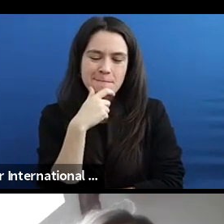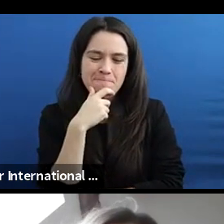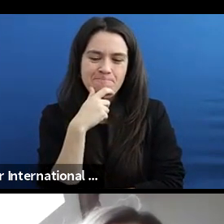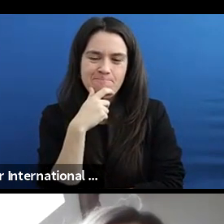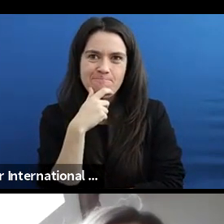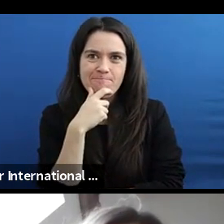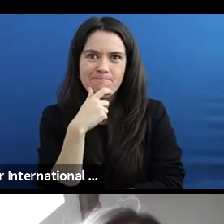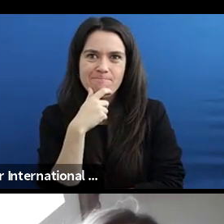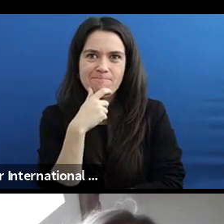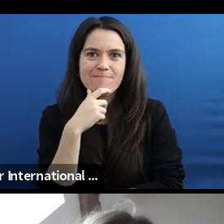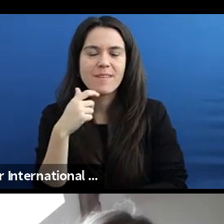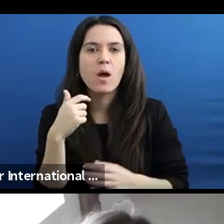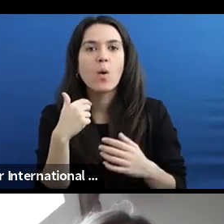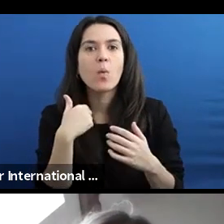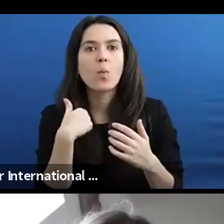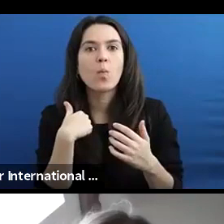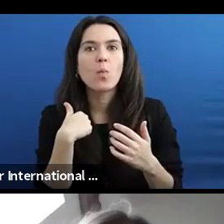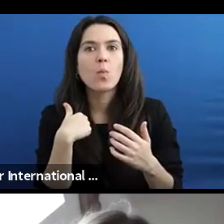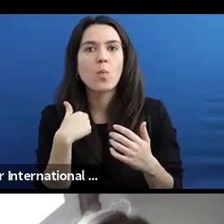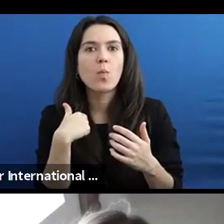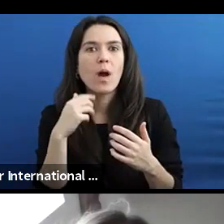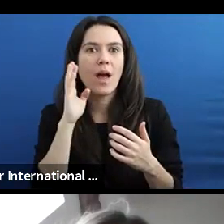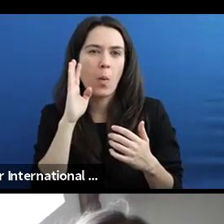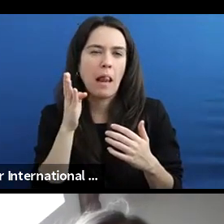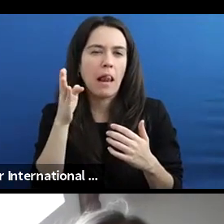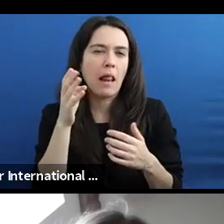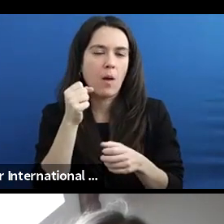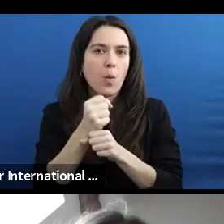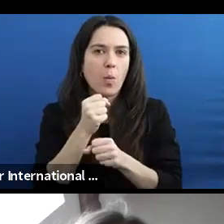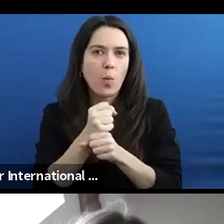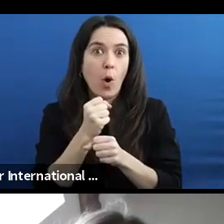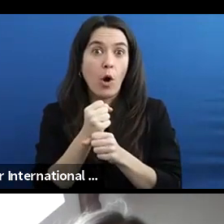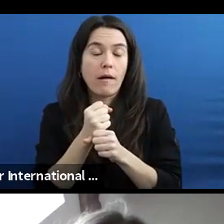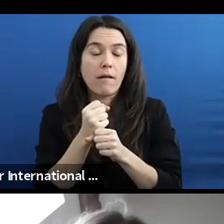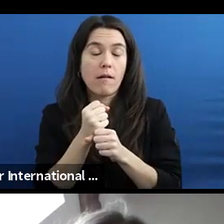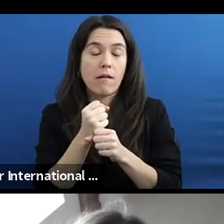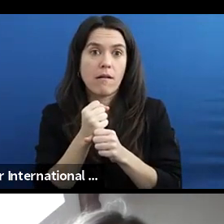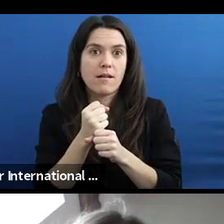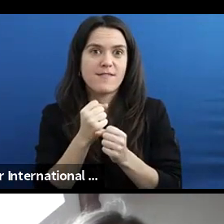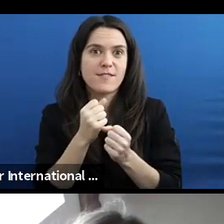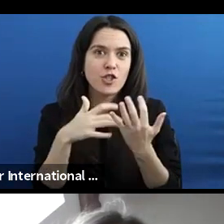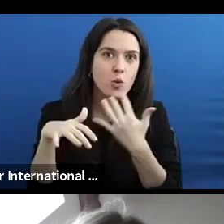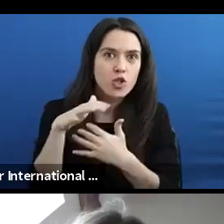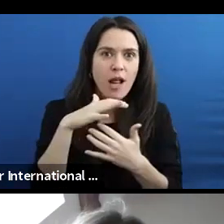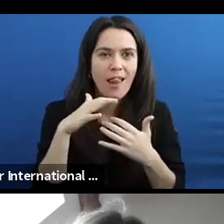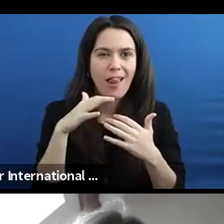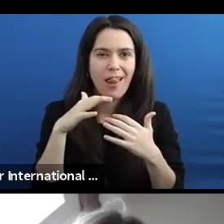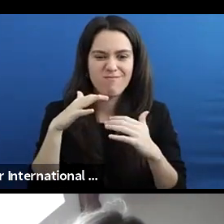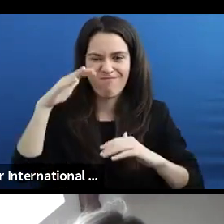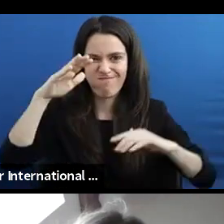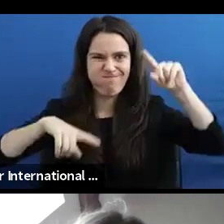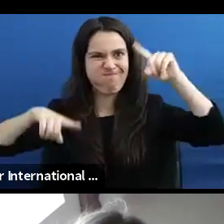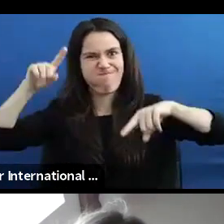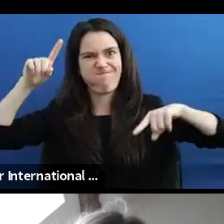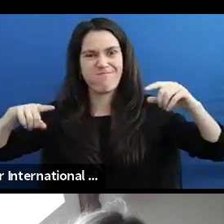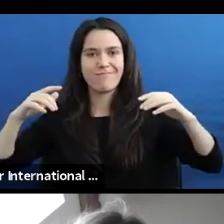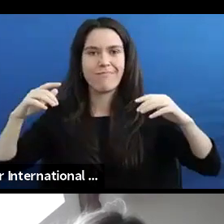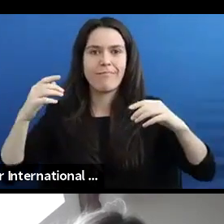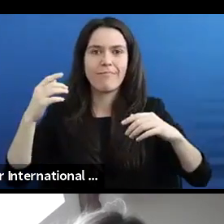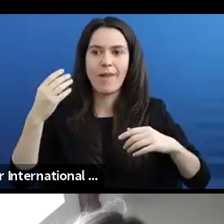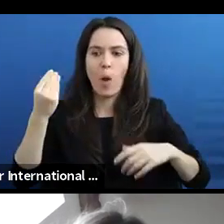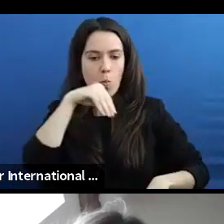we will soon begin to work on this, because we have so many differences in the wages in